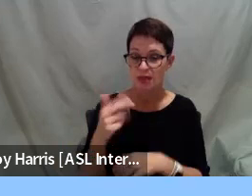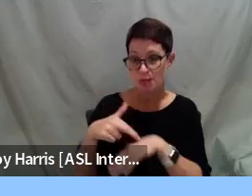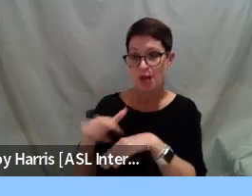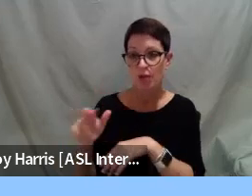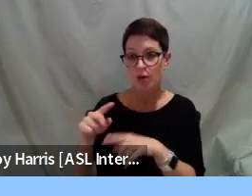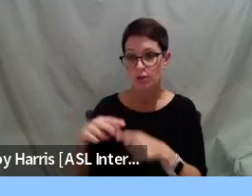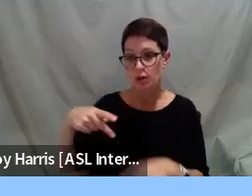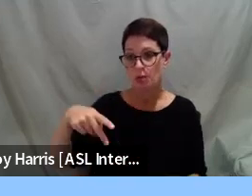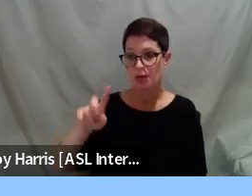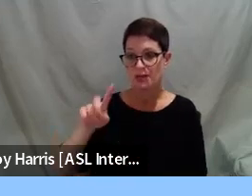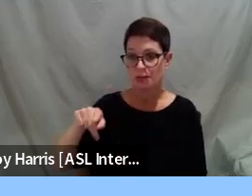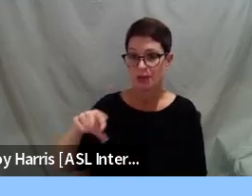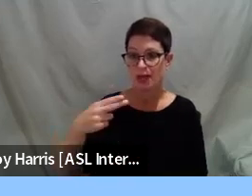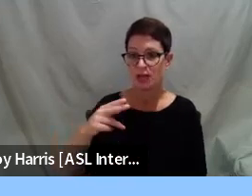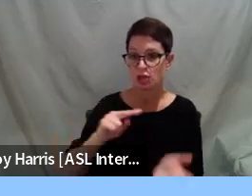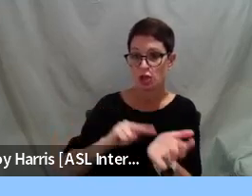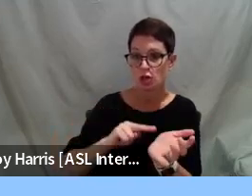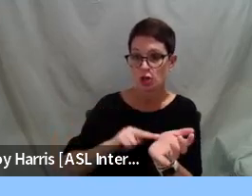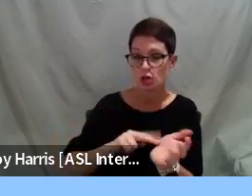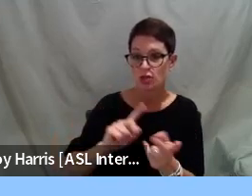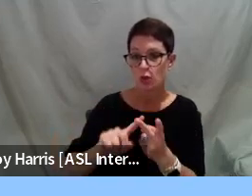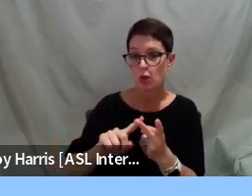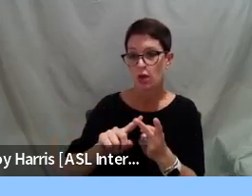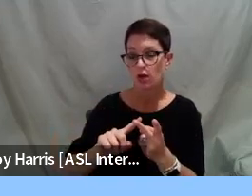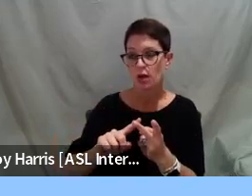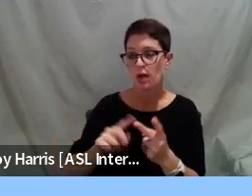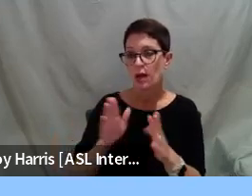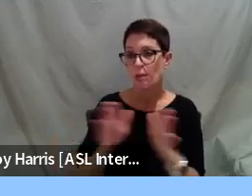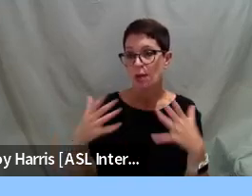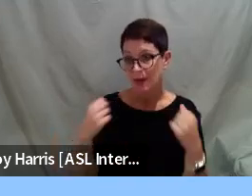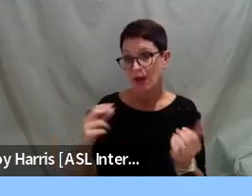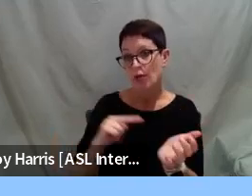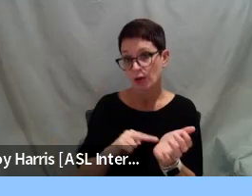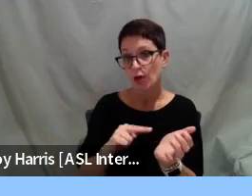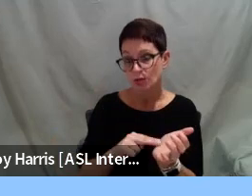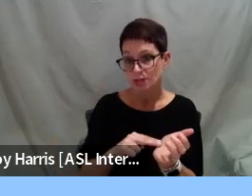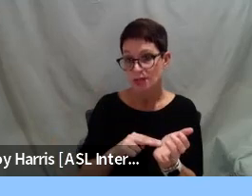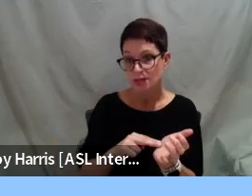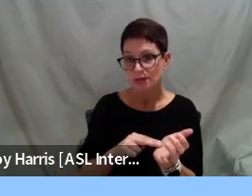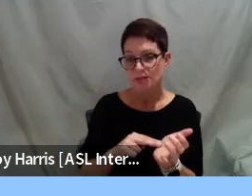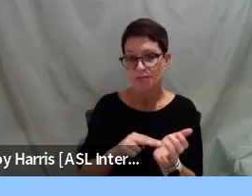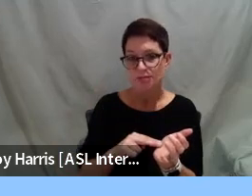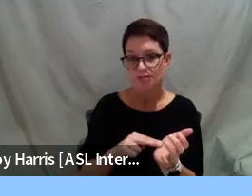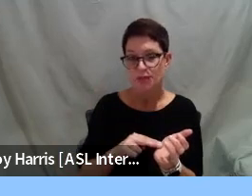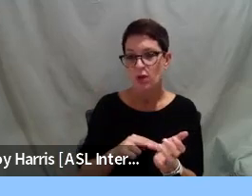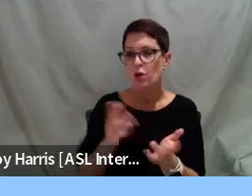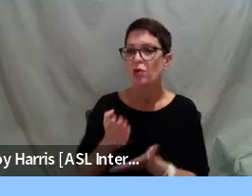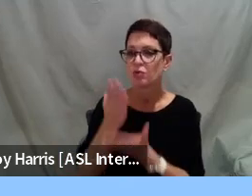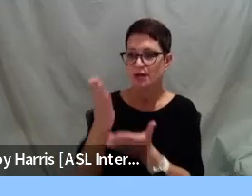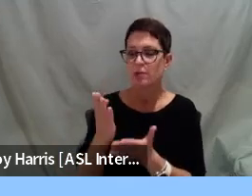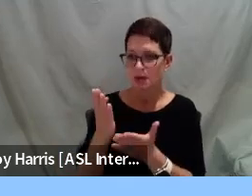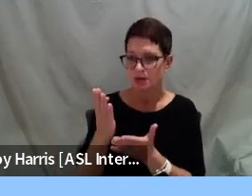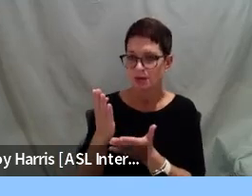to a PDPH nurse or a Philadelphia Department of Public Health nurse who may recommend sending out